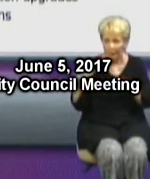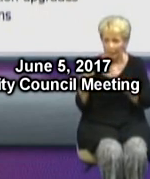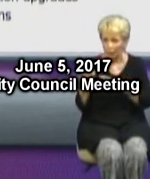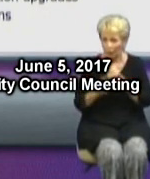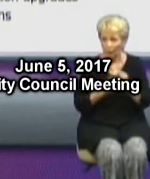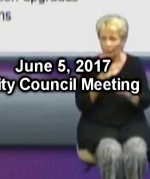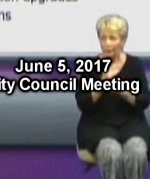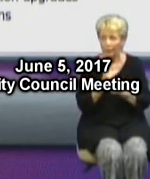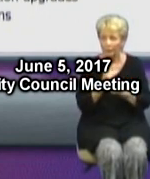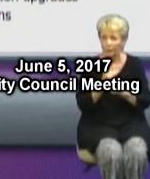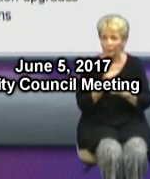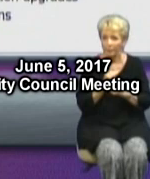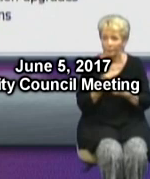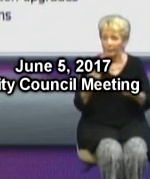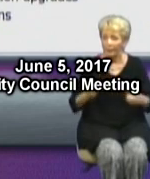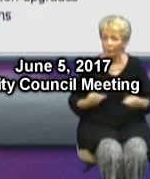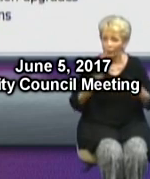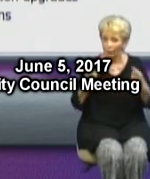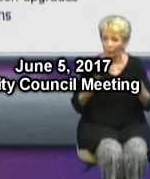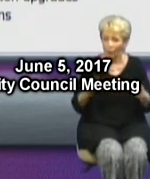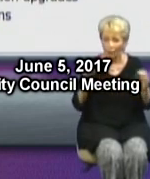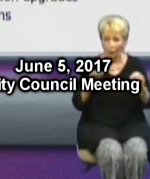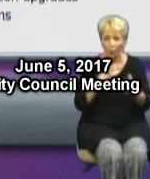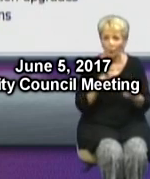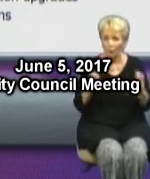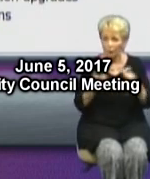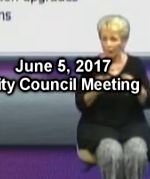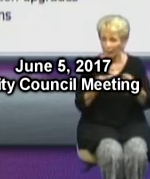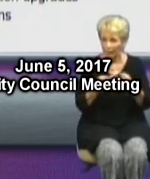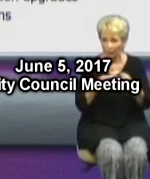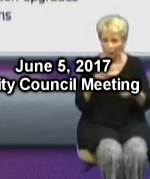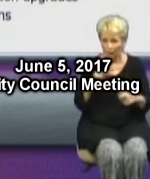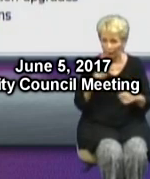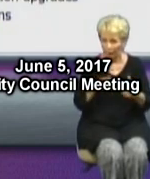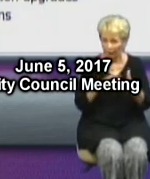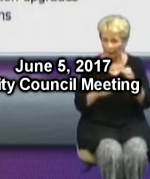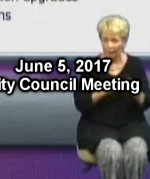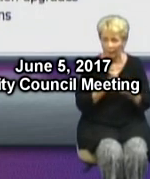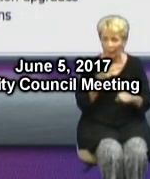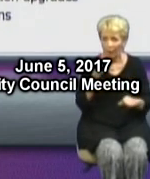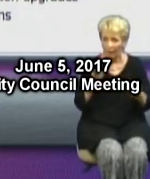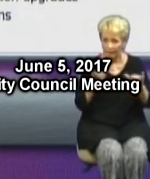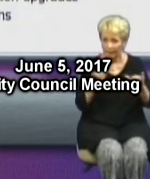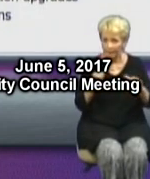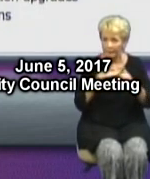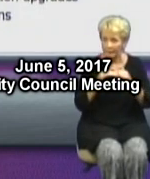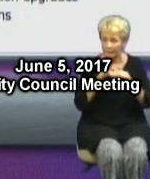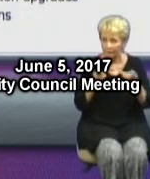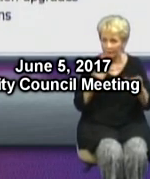2 years, recommending no change in electric rates this year, holding them steady,